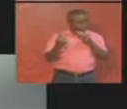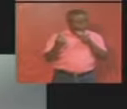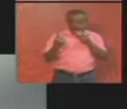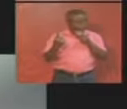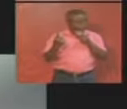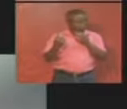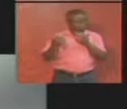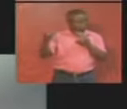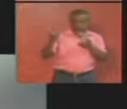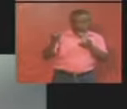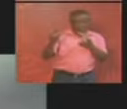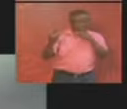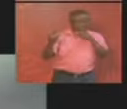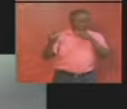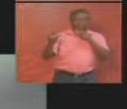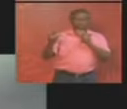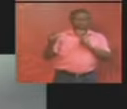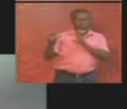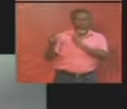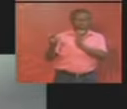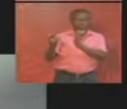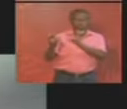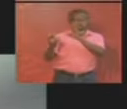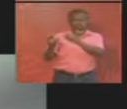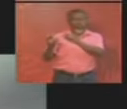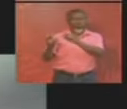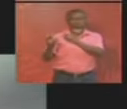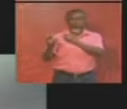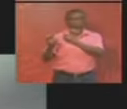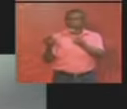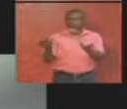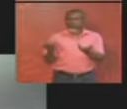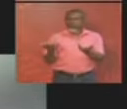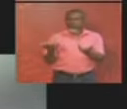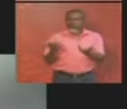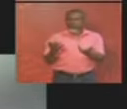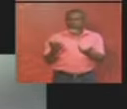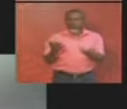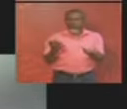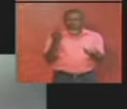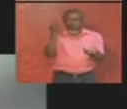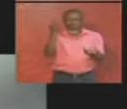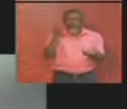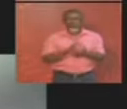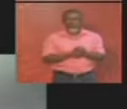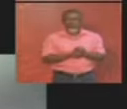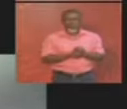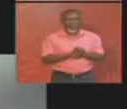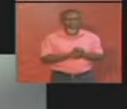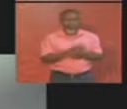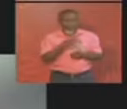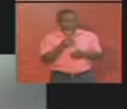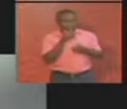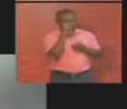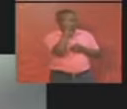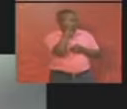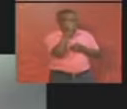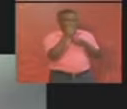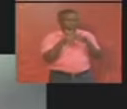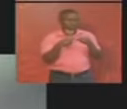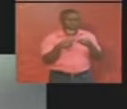some clarification. Just when's the last time Tobago actually recorded a case? How much days has the island actually been